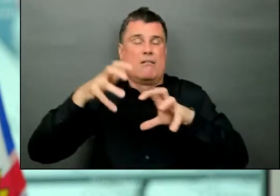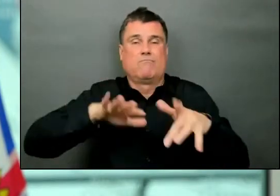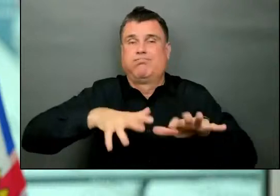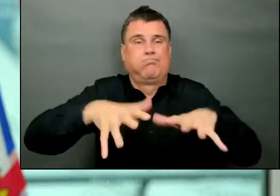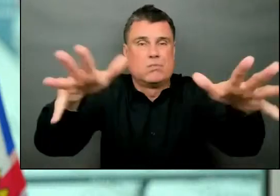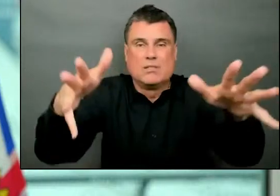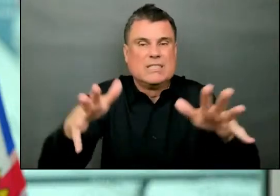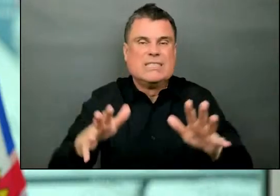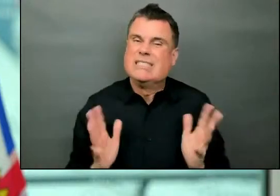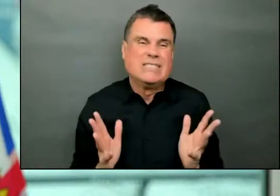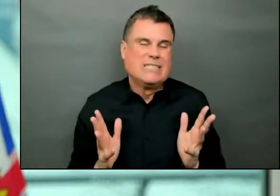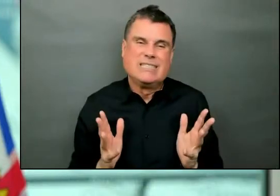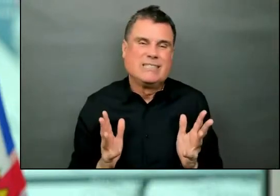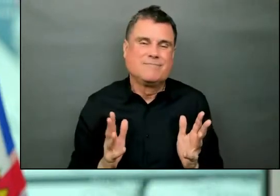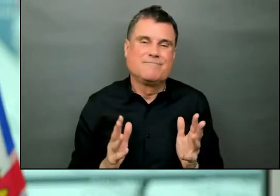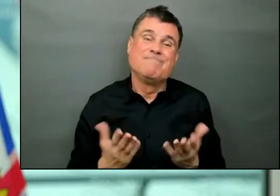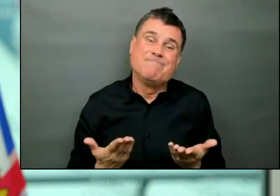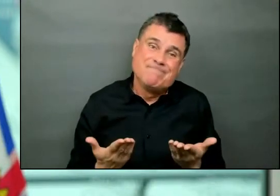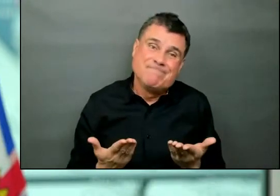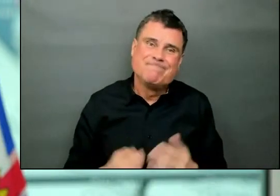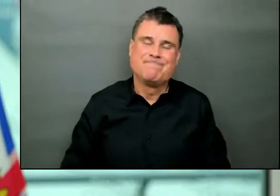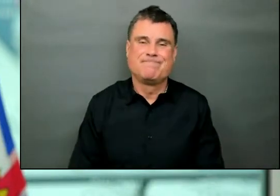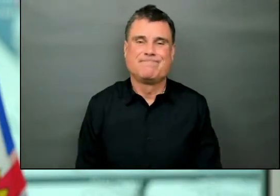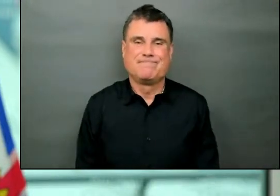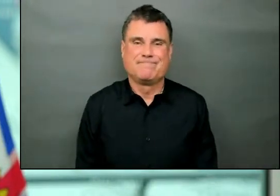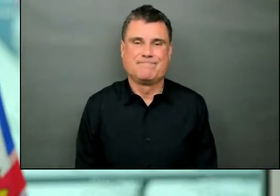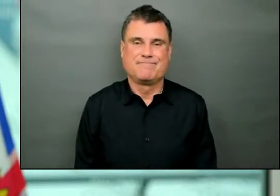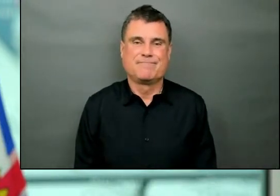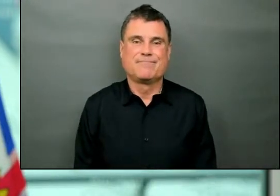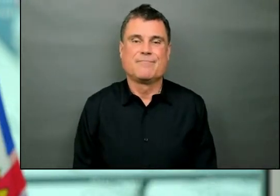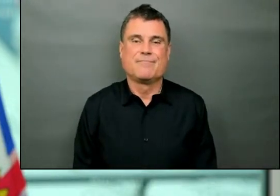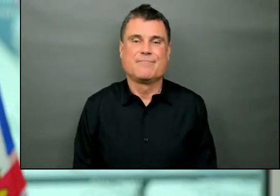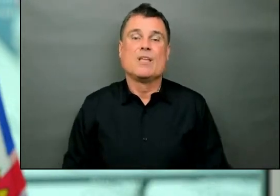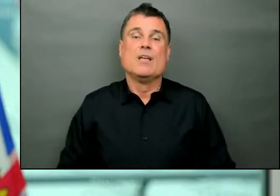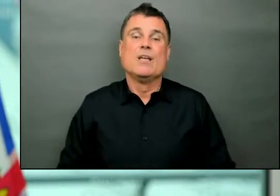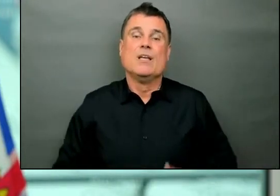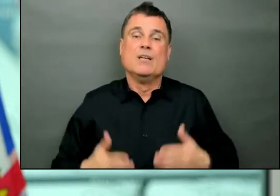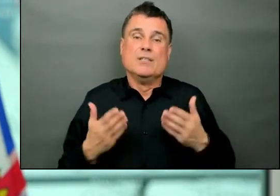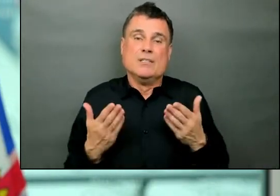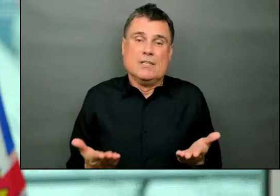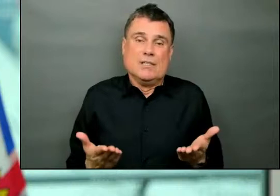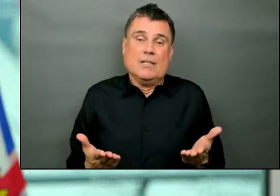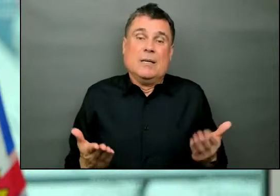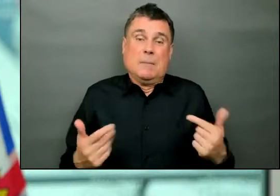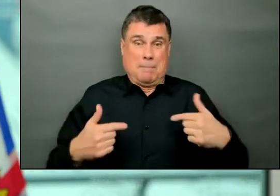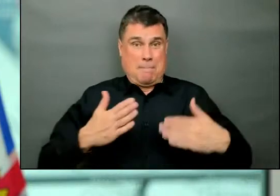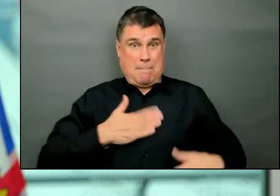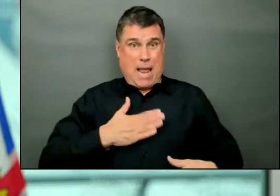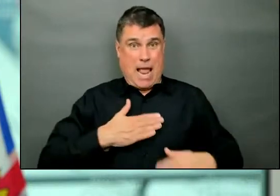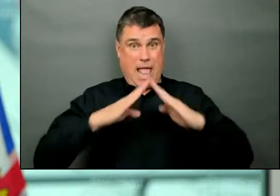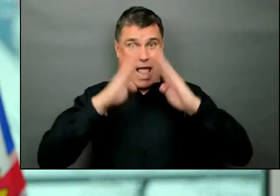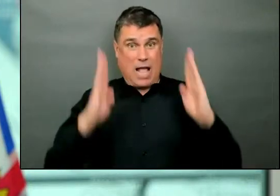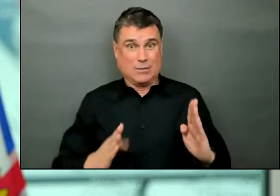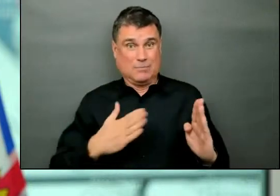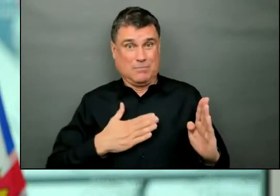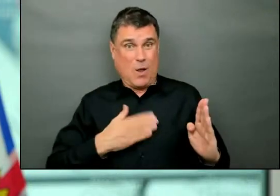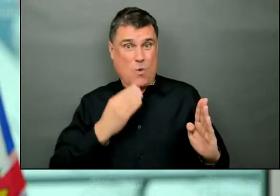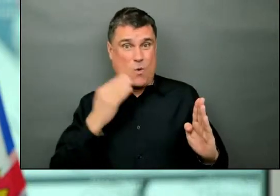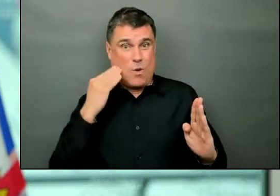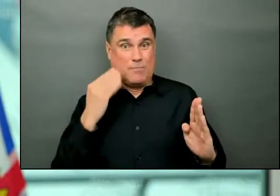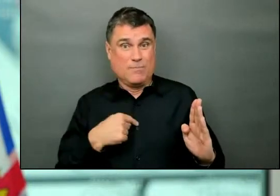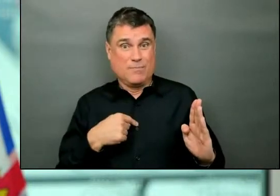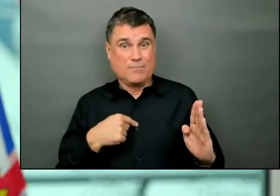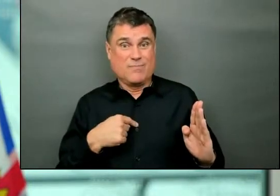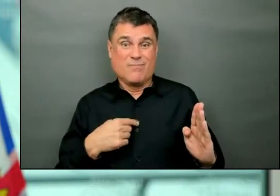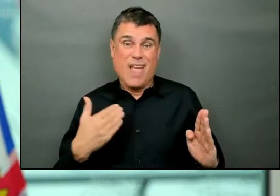these things. Having said that, I do have security. I have a security system at my house. I have ways that I make